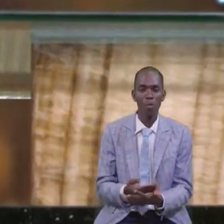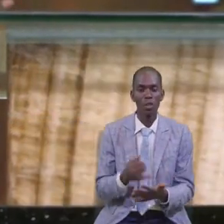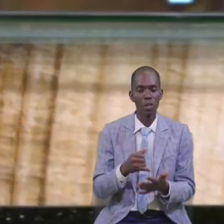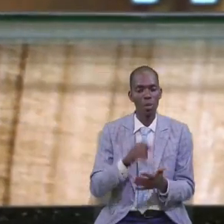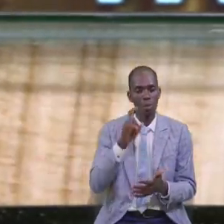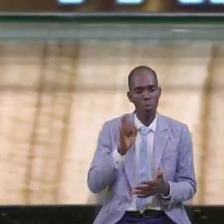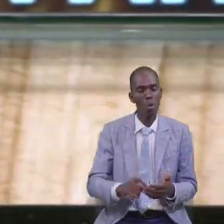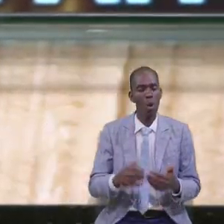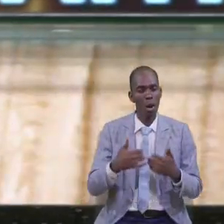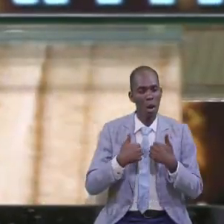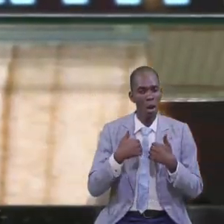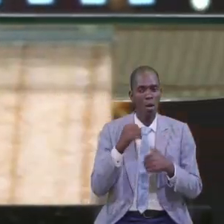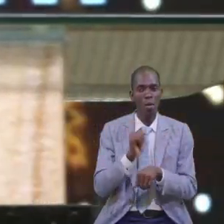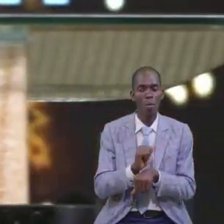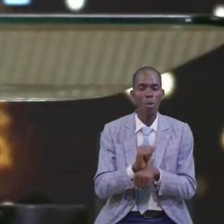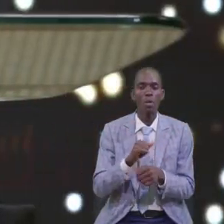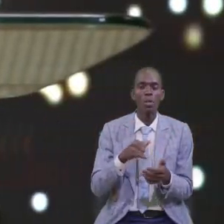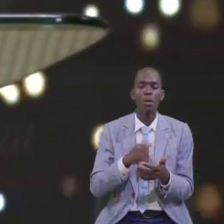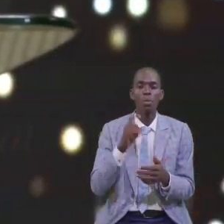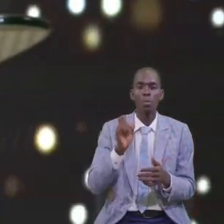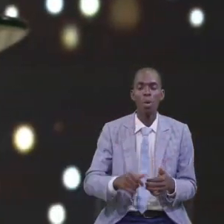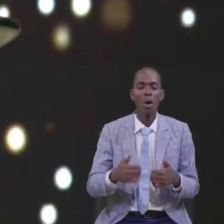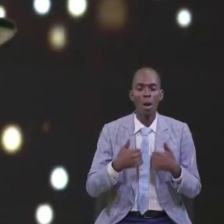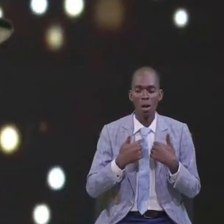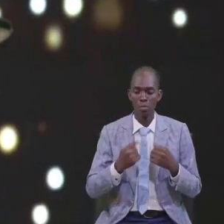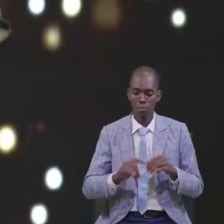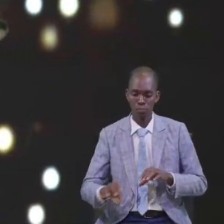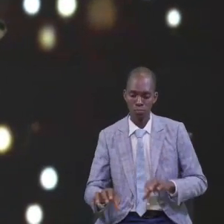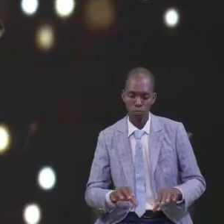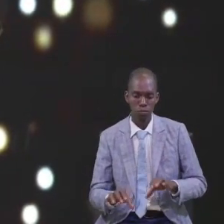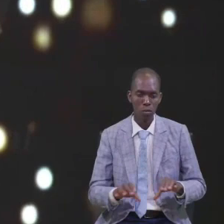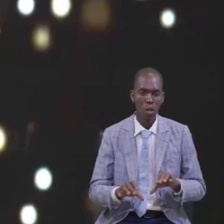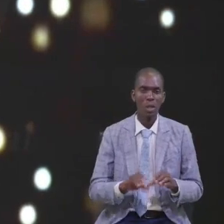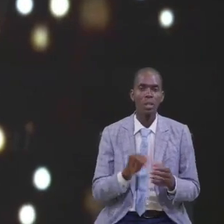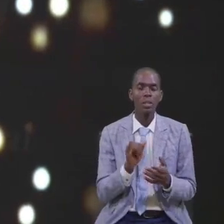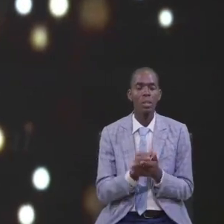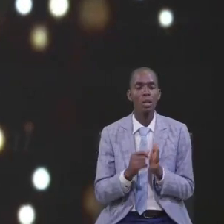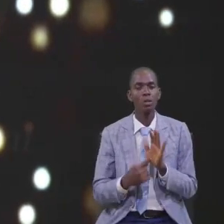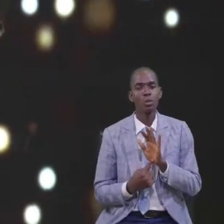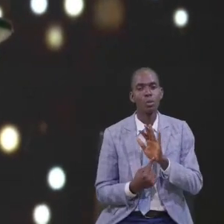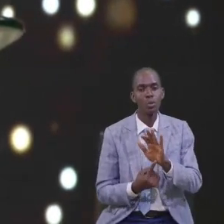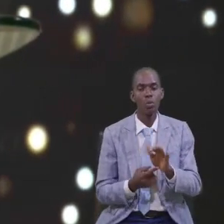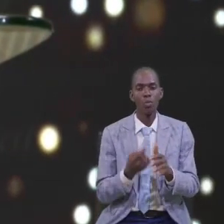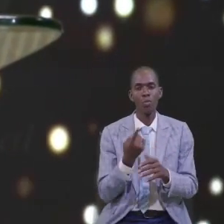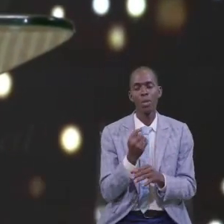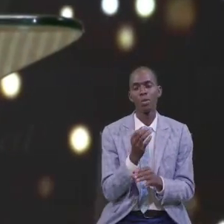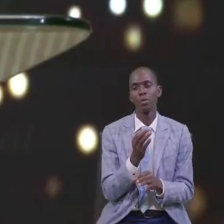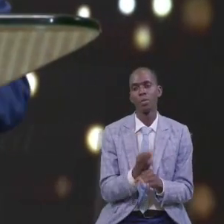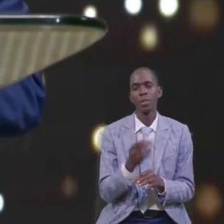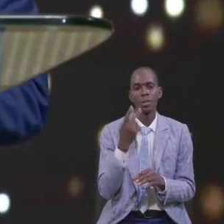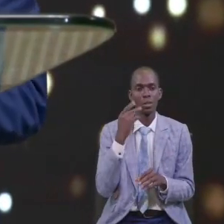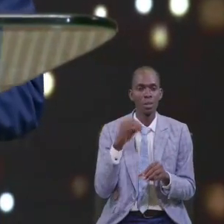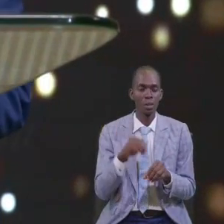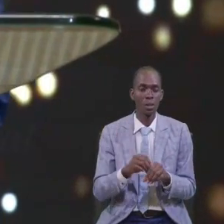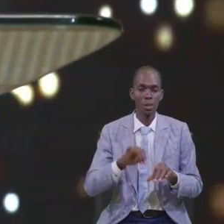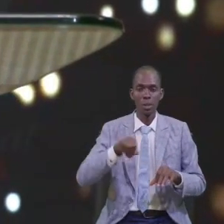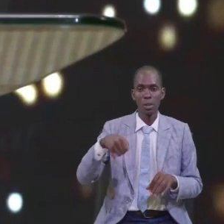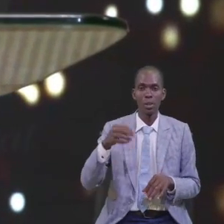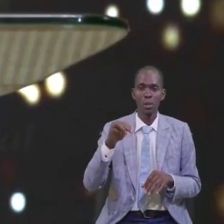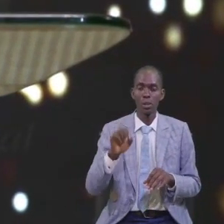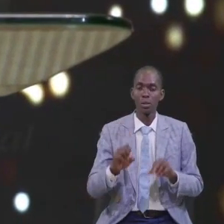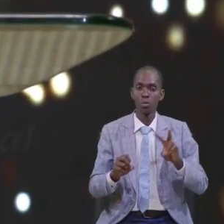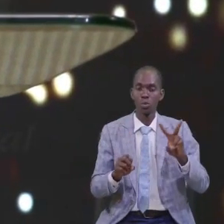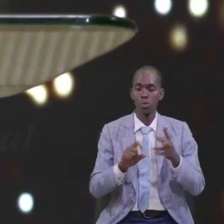must have the activity and the action that shows the faith. Look at verse 20. In verse 20